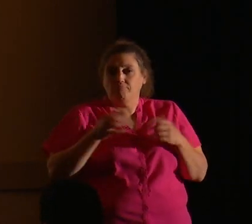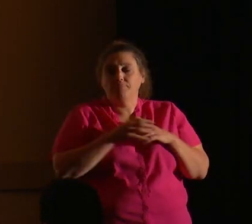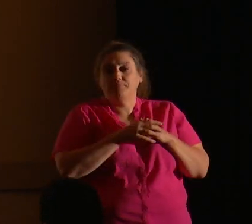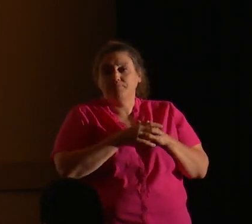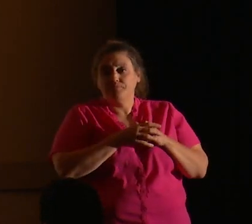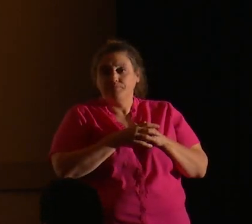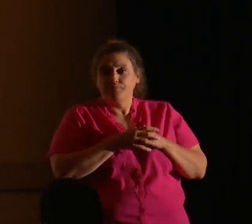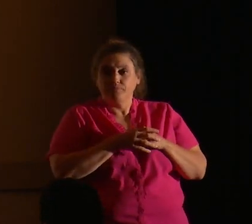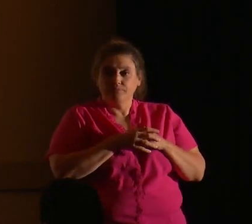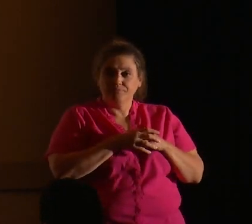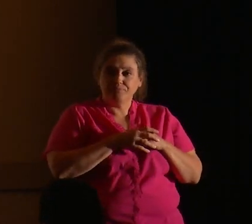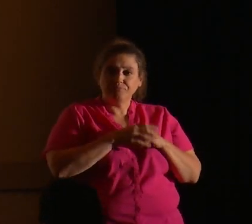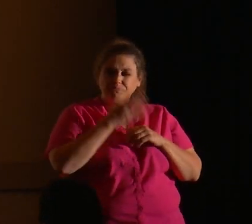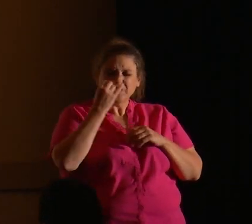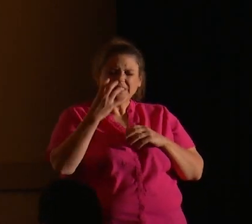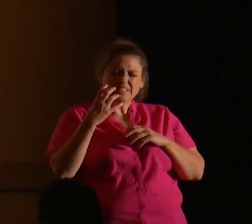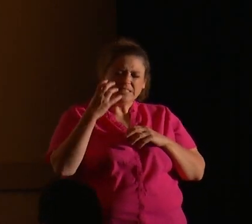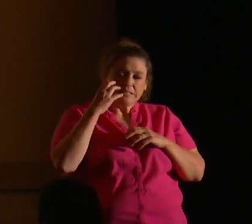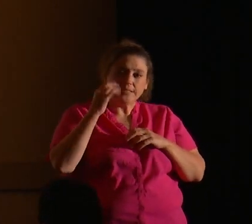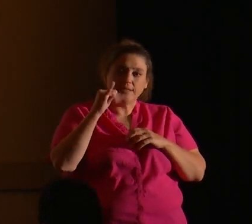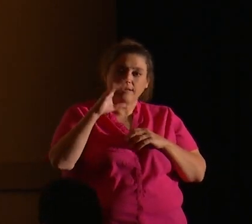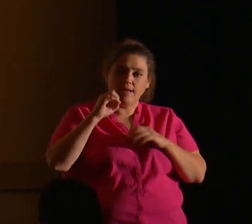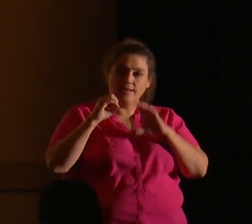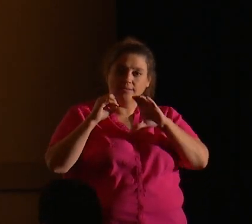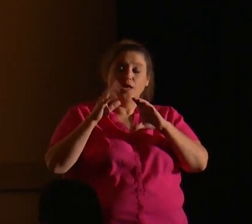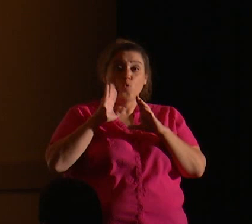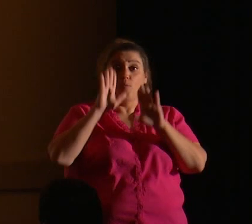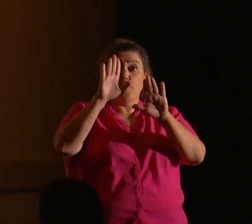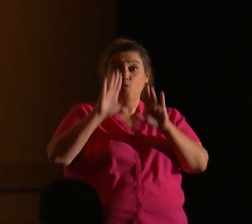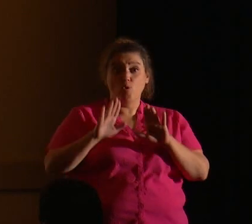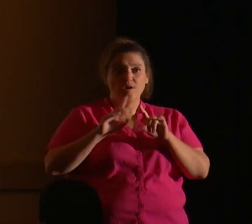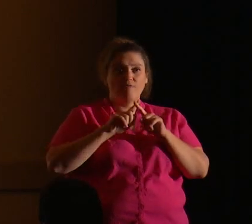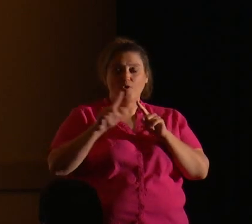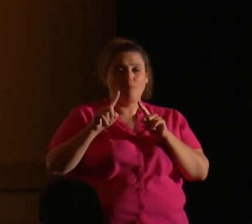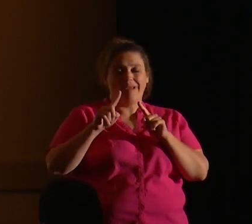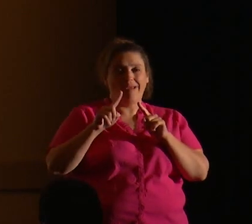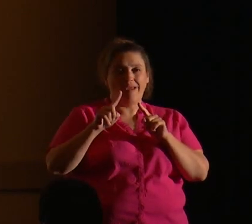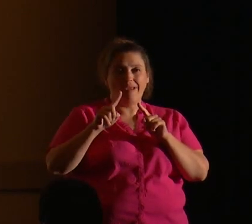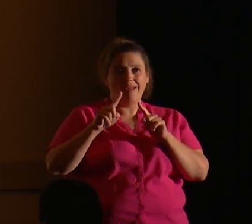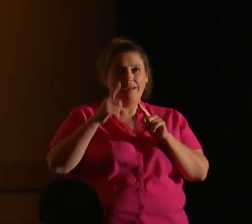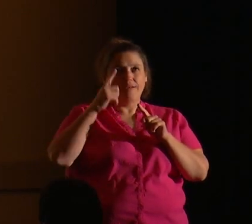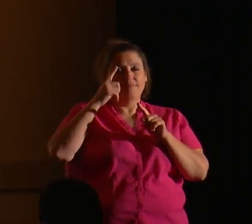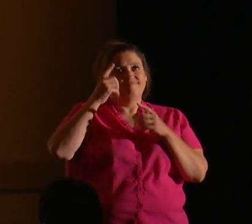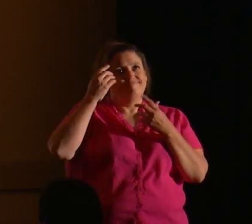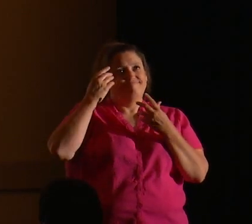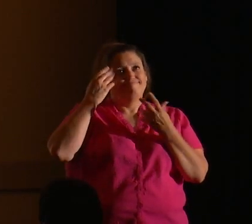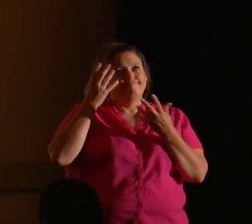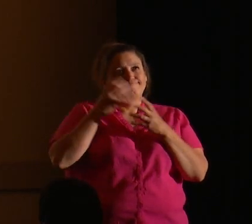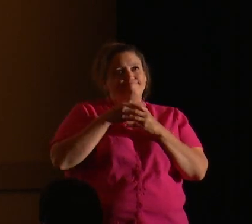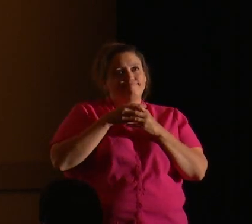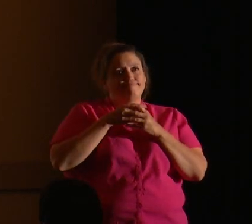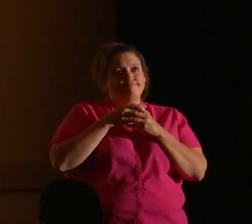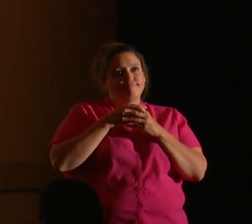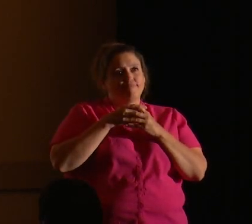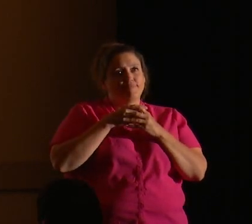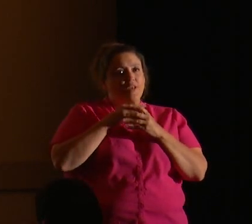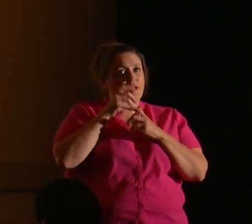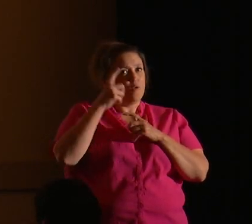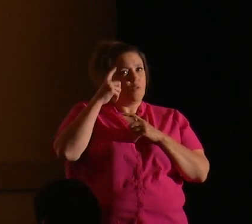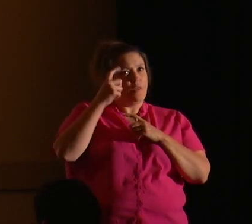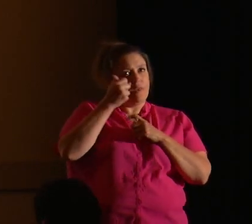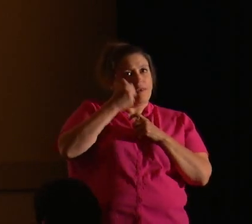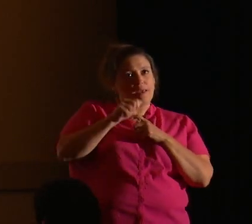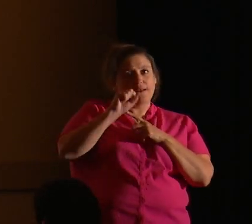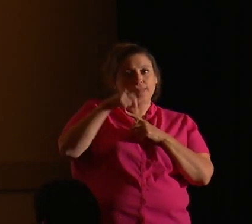black, below that ice cover. It would be wonderful to do it, but I can't say that I think any space program on Earth